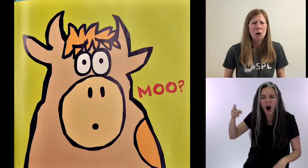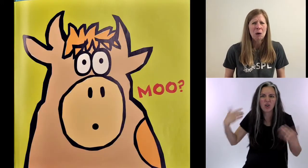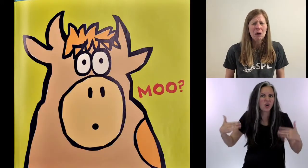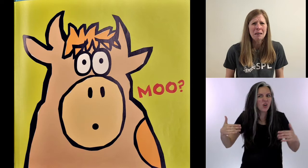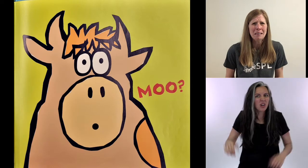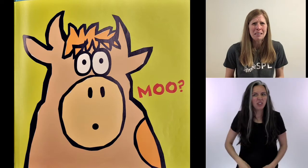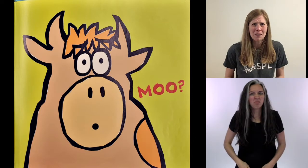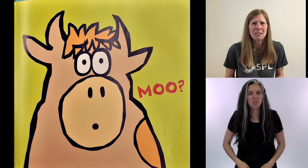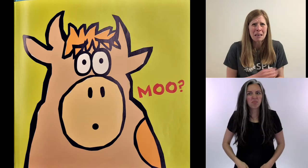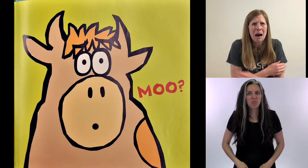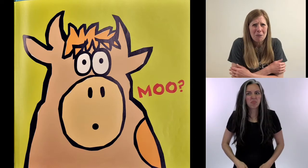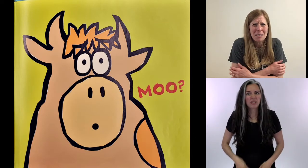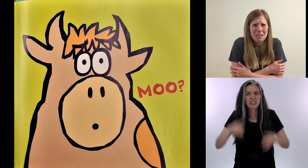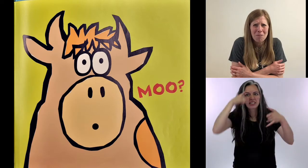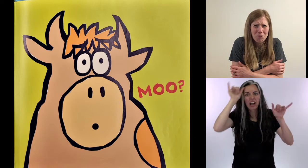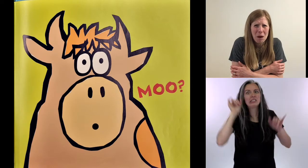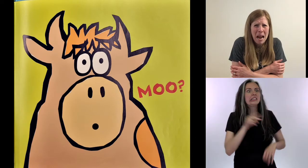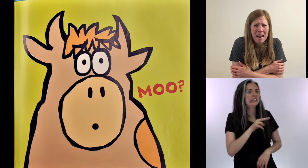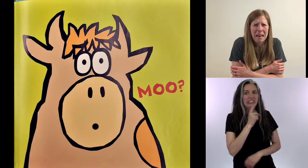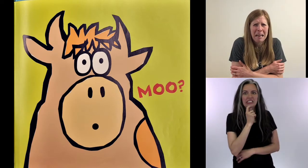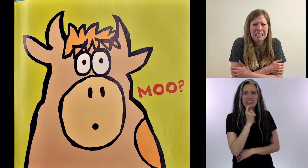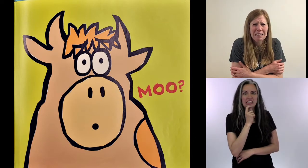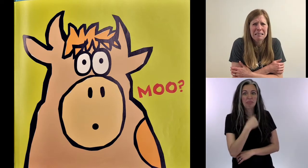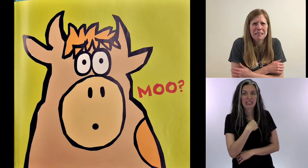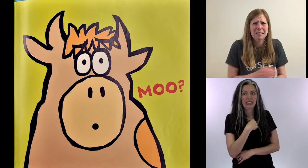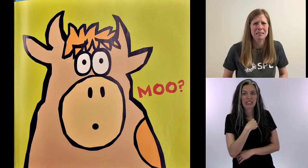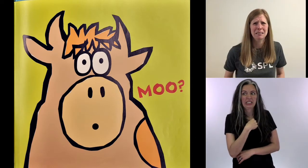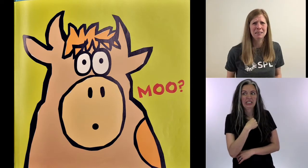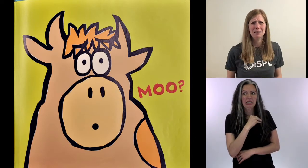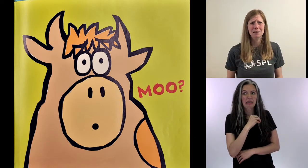Moo. Cow is